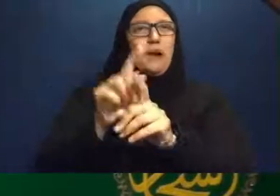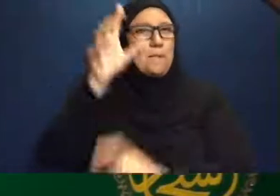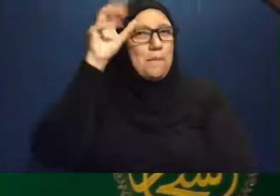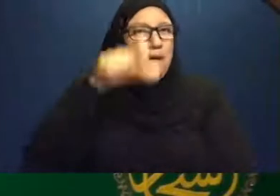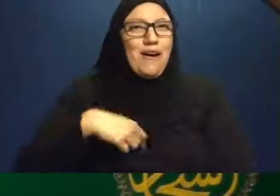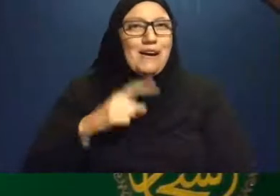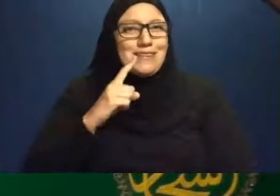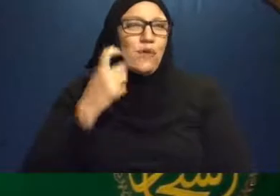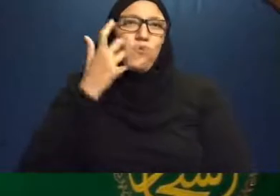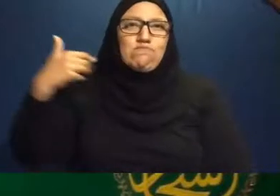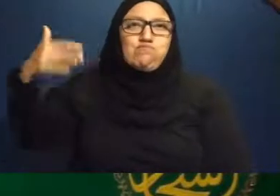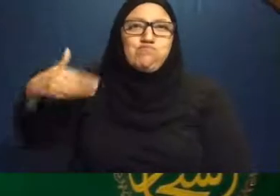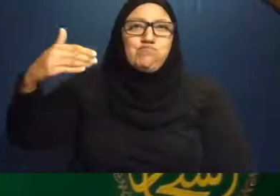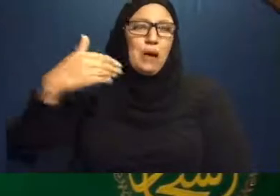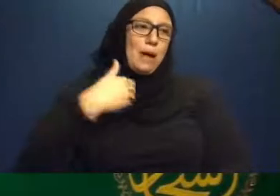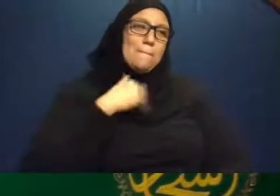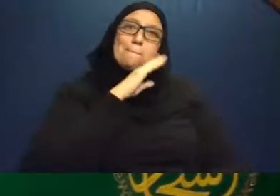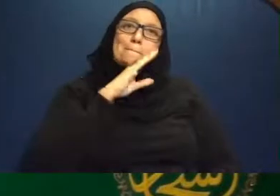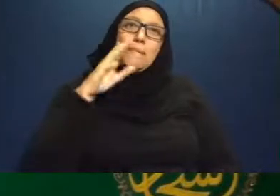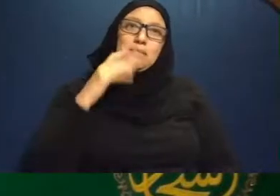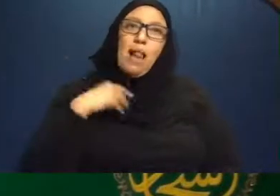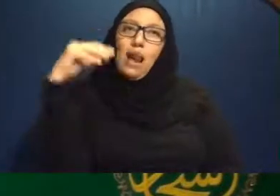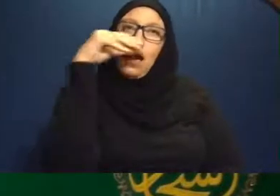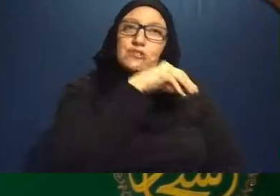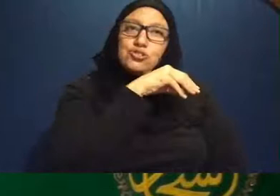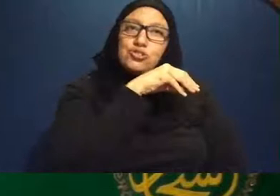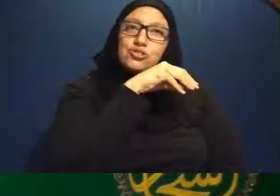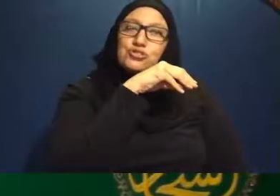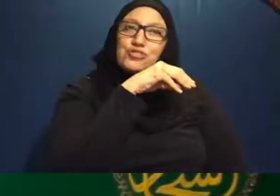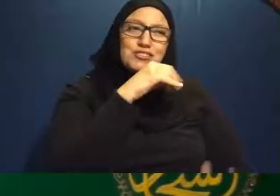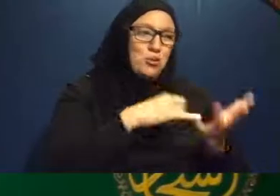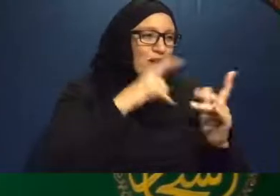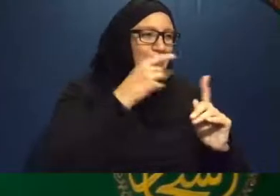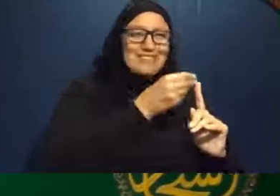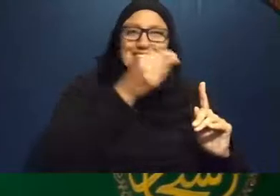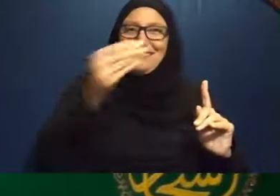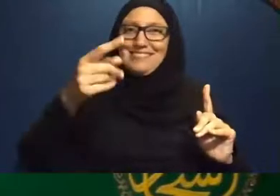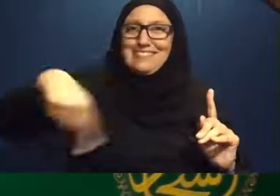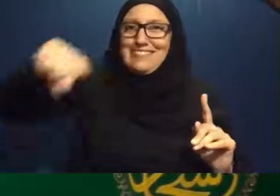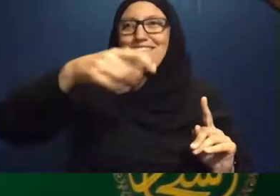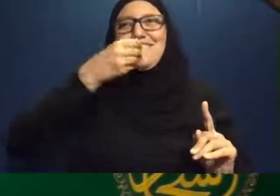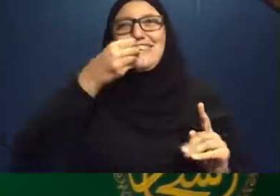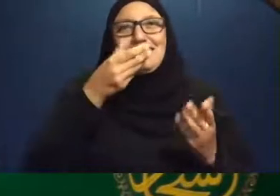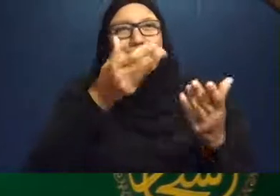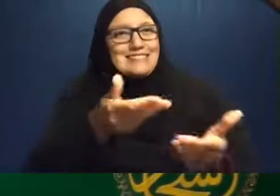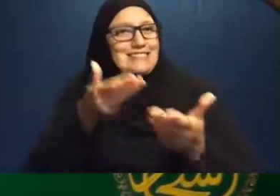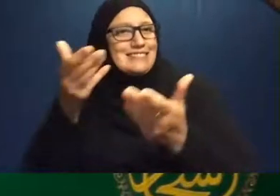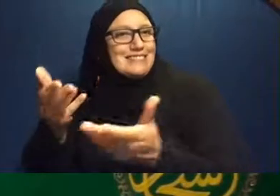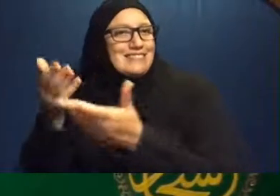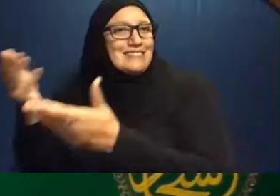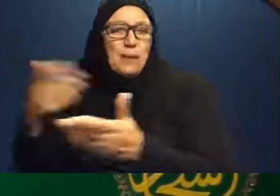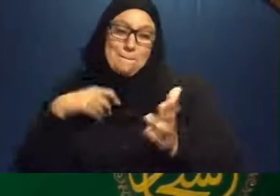skip our lunch so that the money that I would spend for my lunch, I give it to the poor and needy people, to the disadvantaged